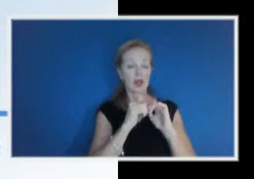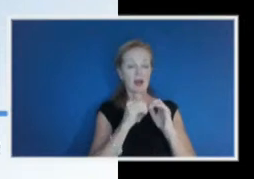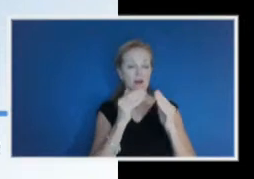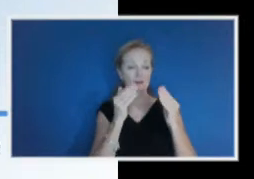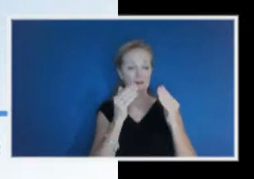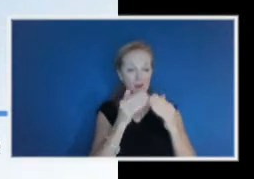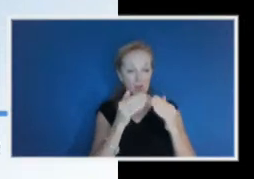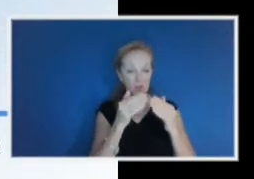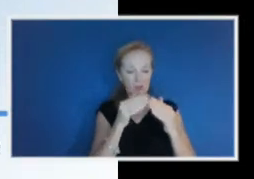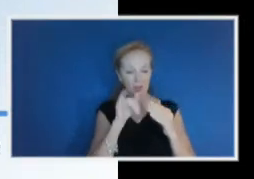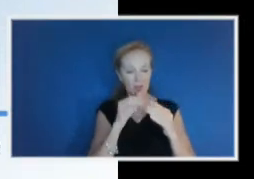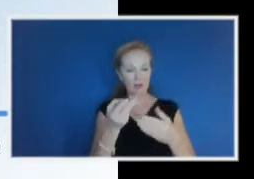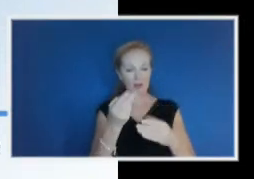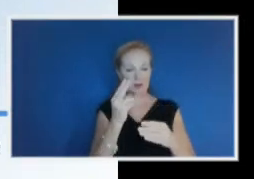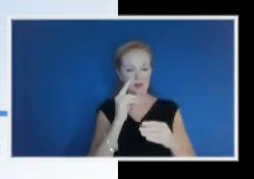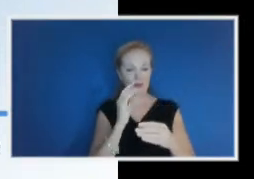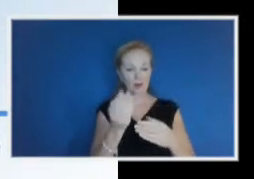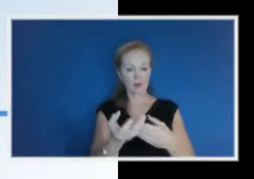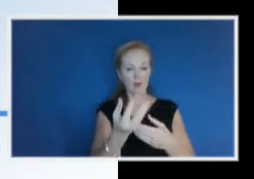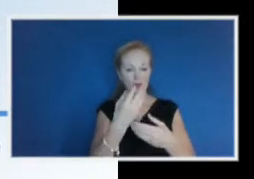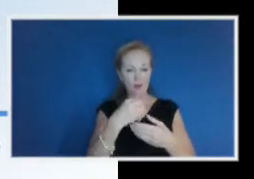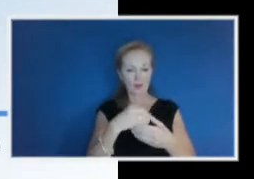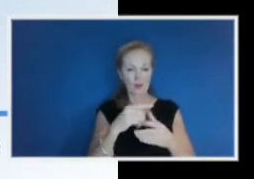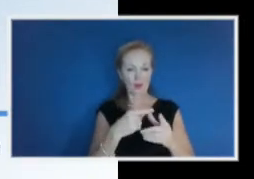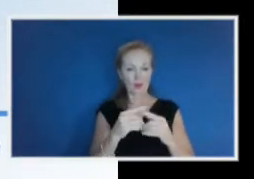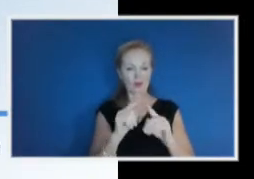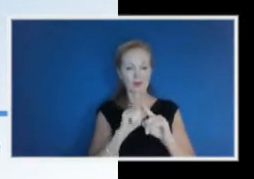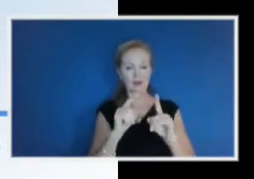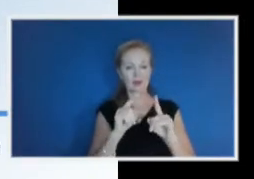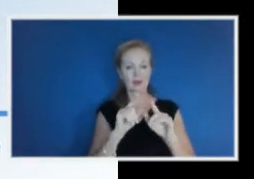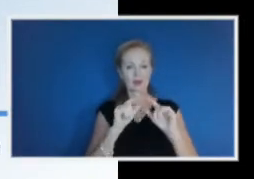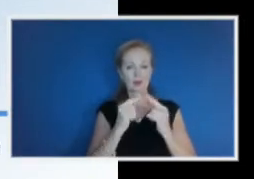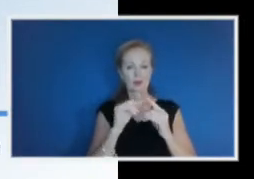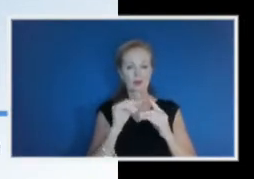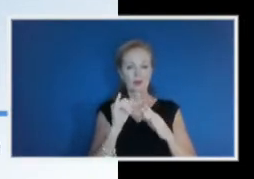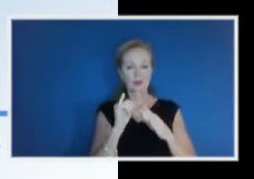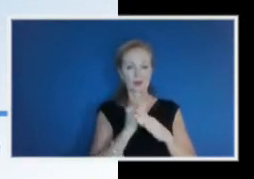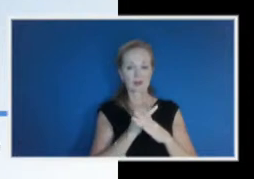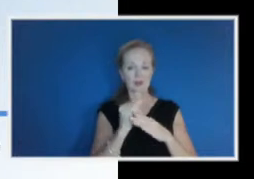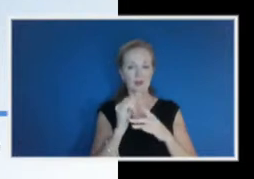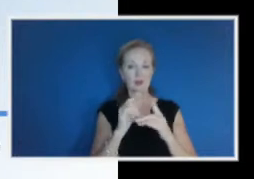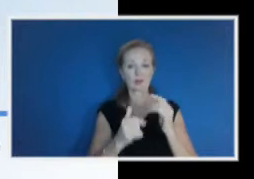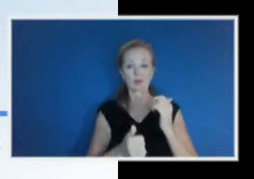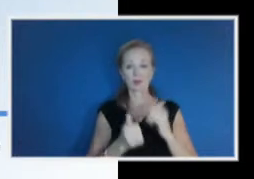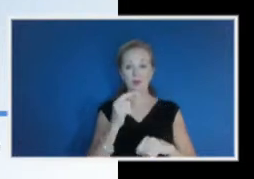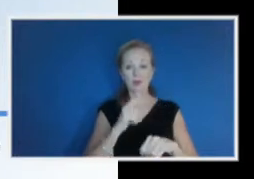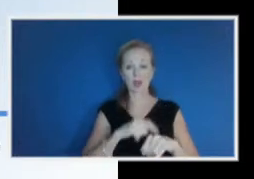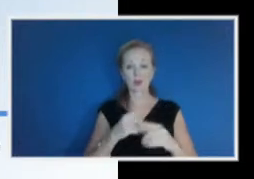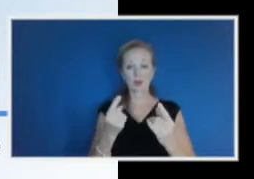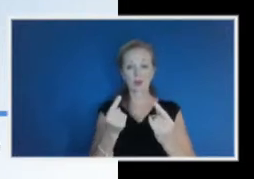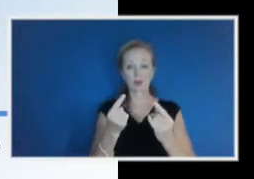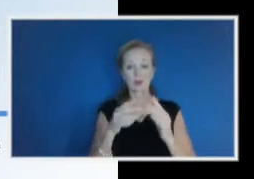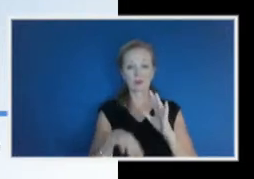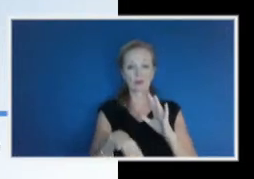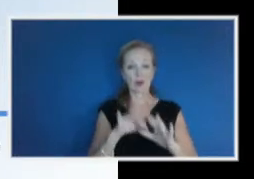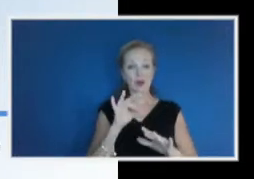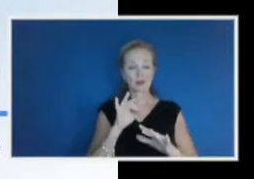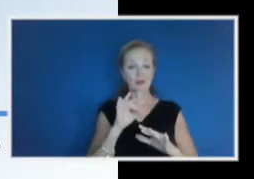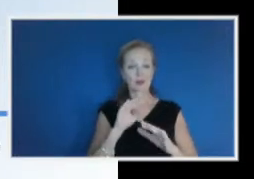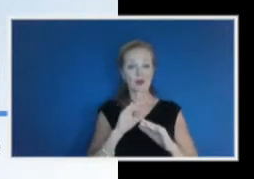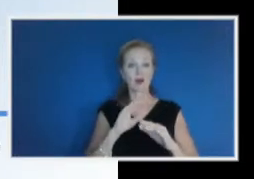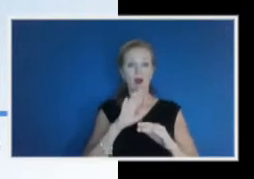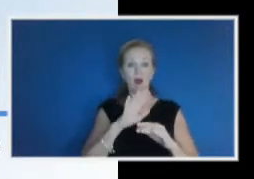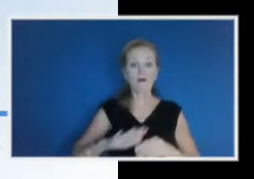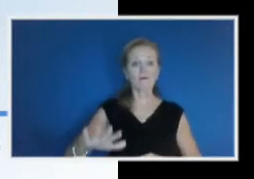is amongst different groups and amongst different industries. And most of the time, what you do find is that, well, overall, let's